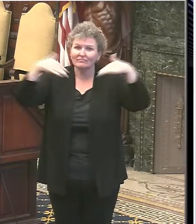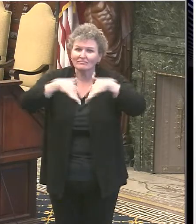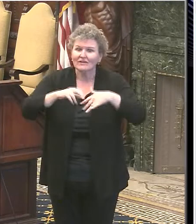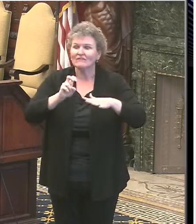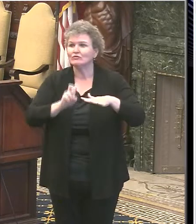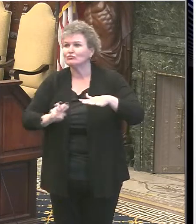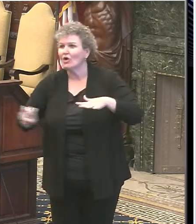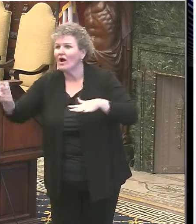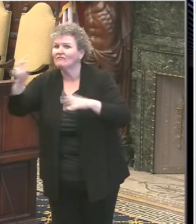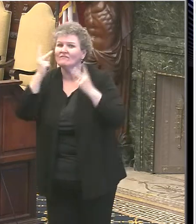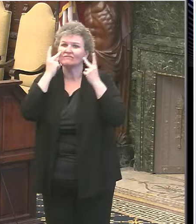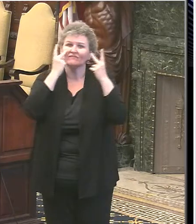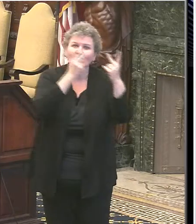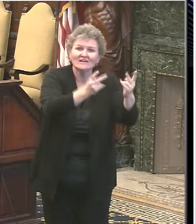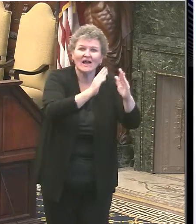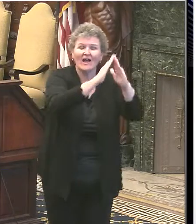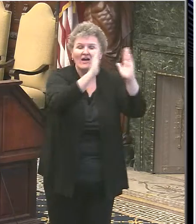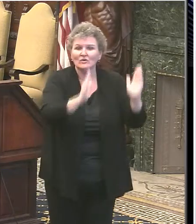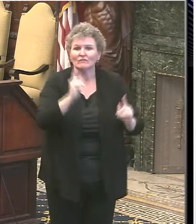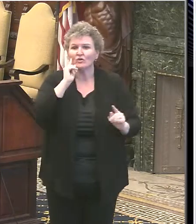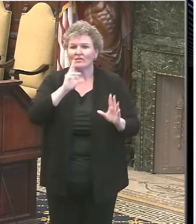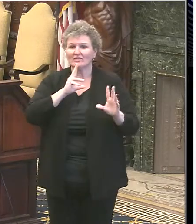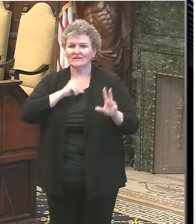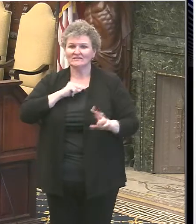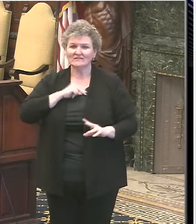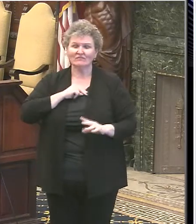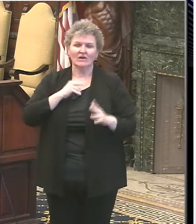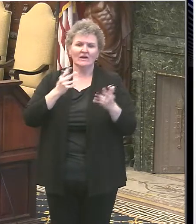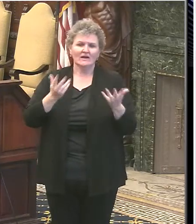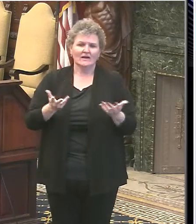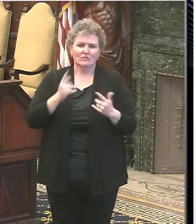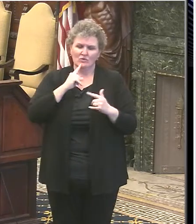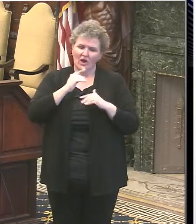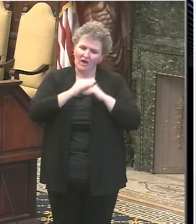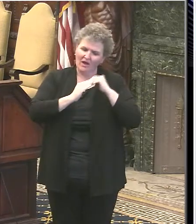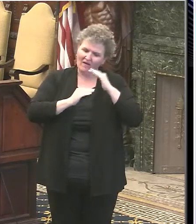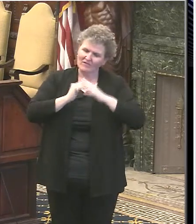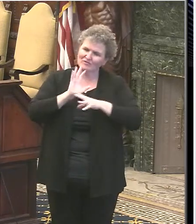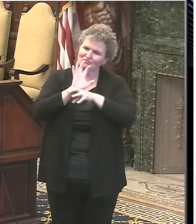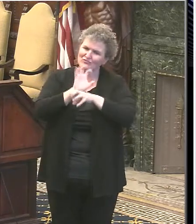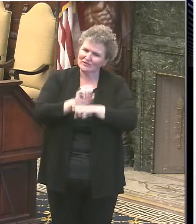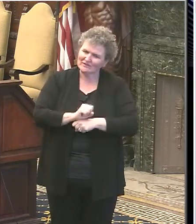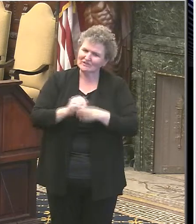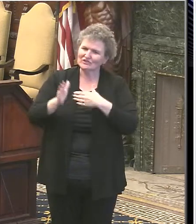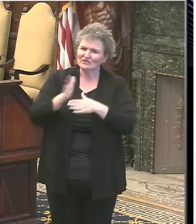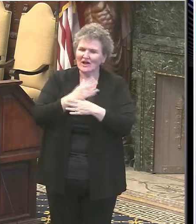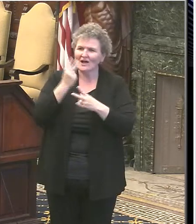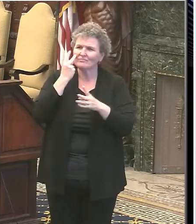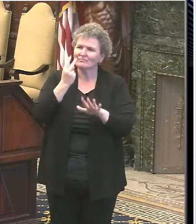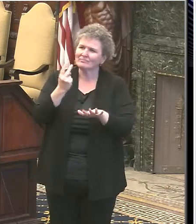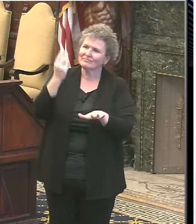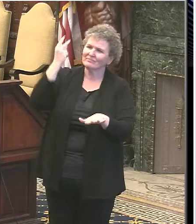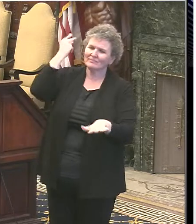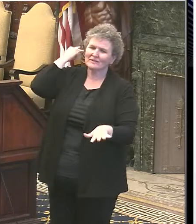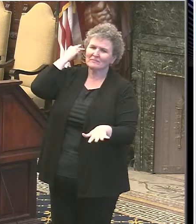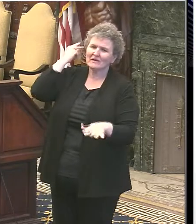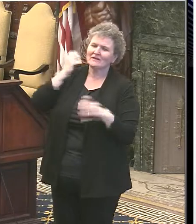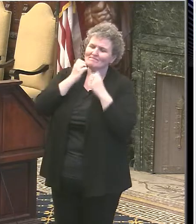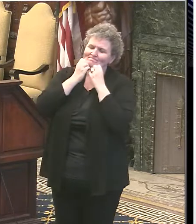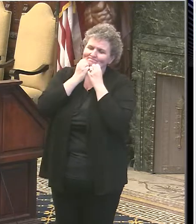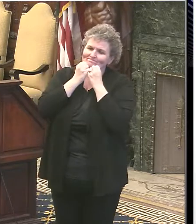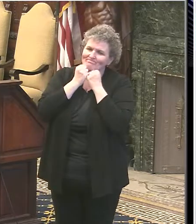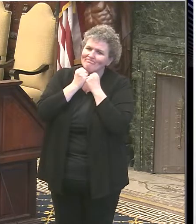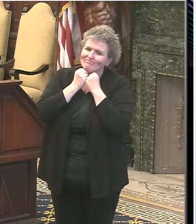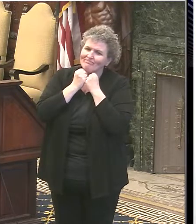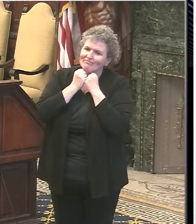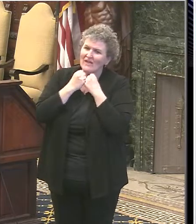love. It's a time of comfort and tradition where we share and remember and rejoice with those we most care for. But as you know, this holiday